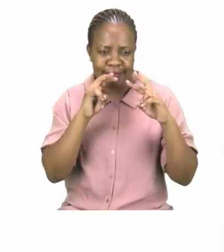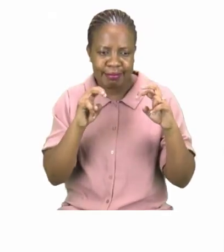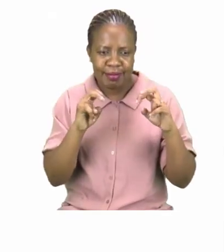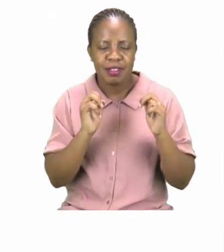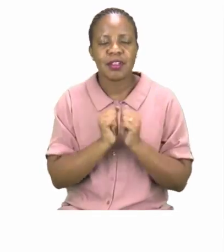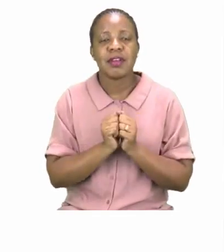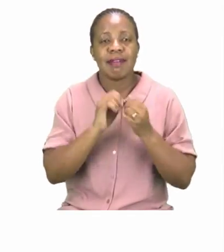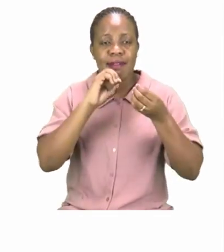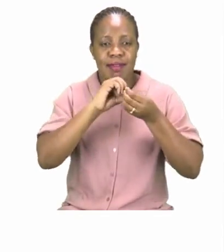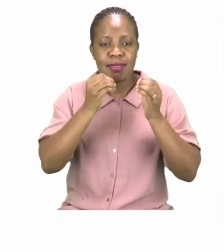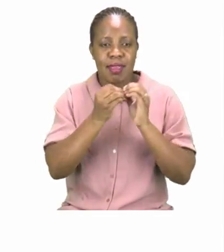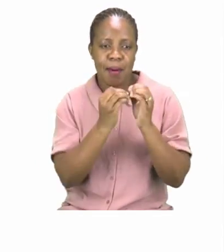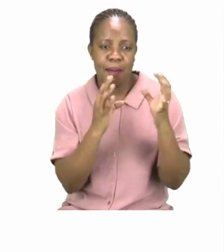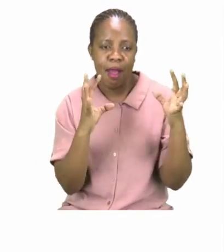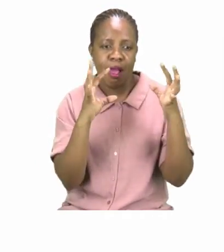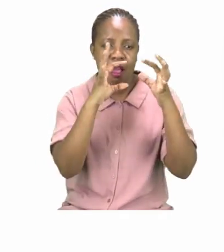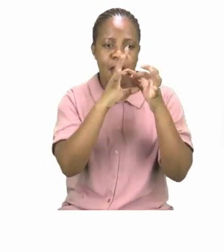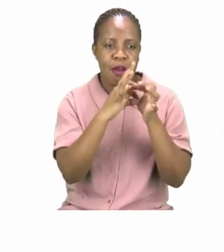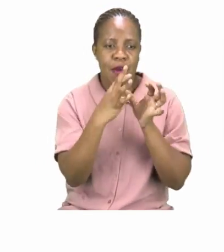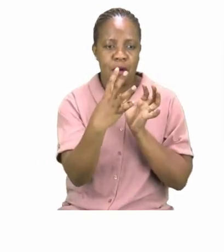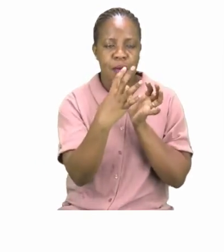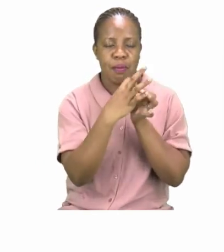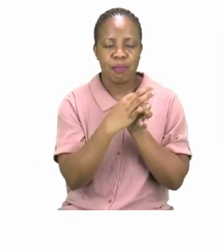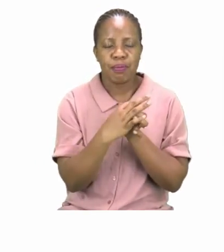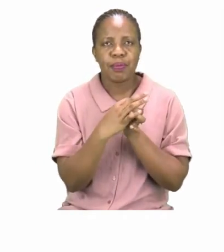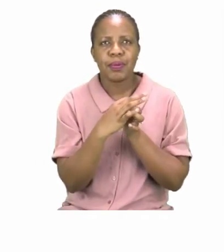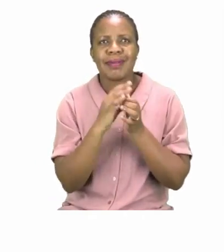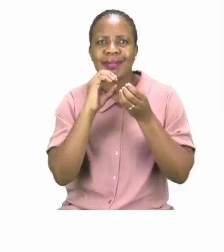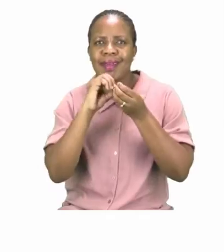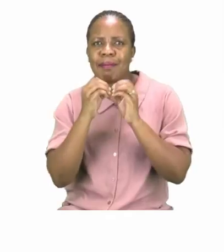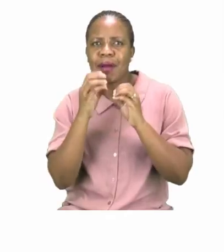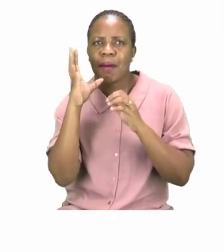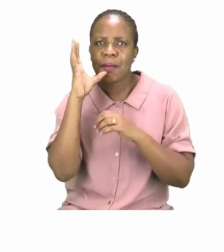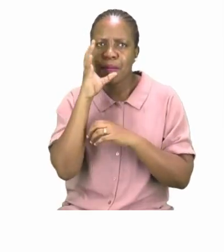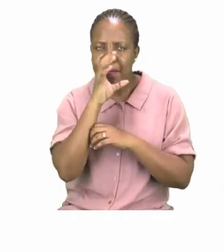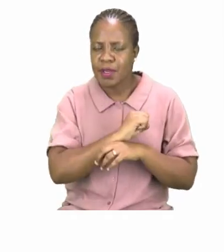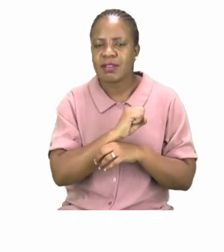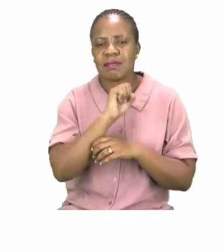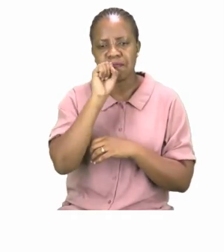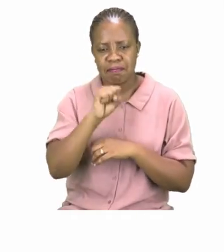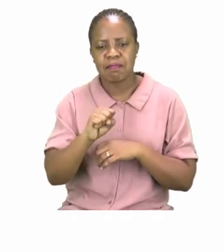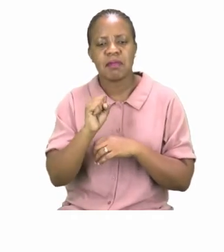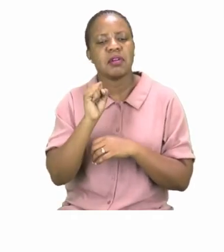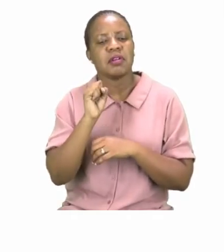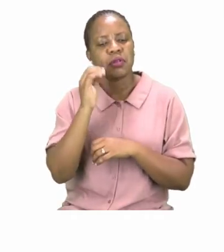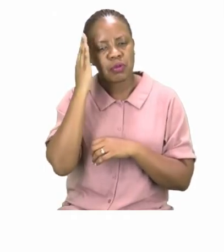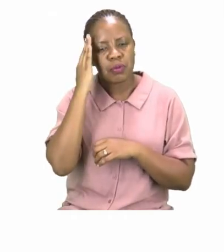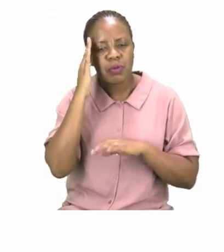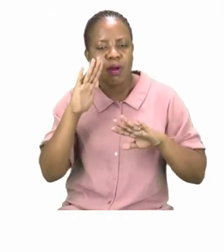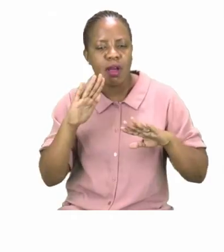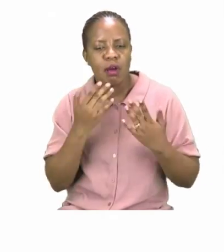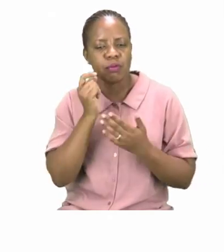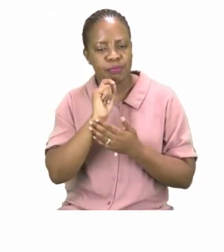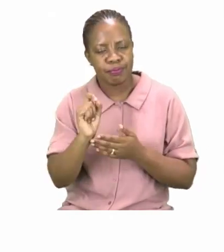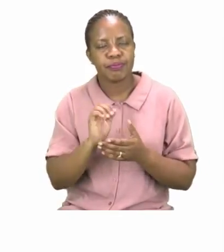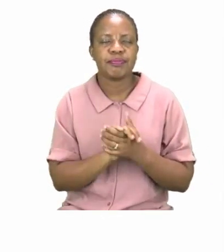bond. I am going to help you with the first one so that you know what to do for the rest. Let's take a